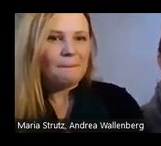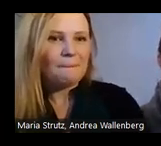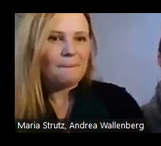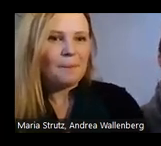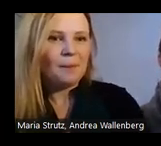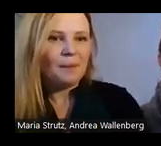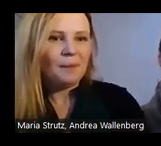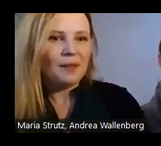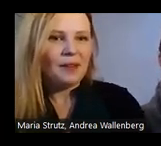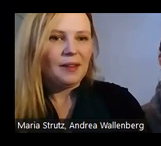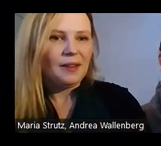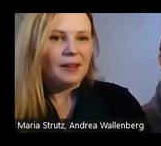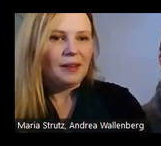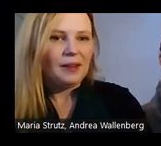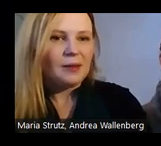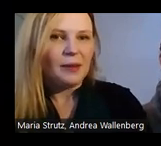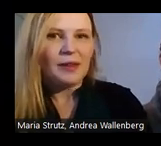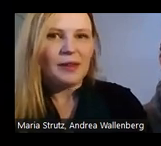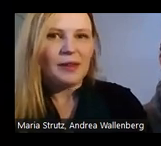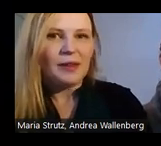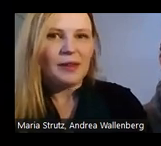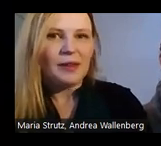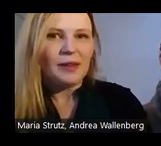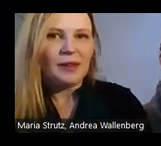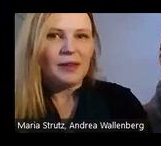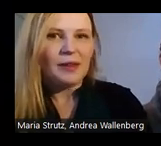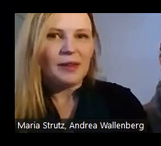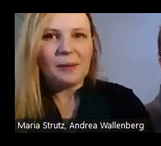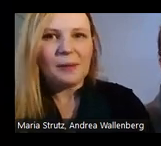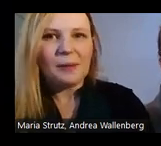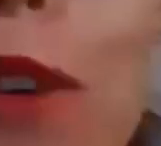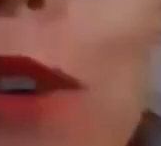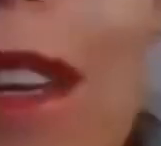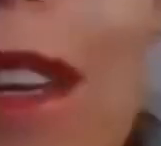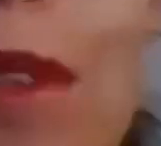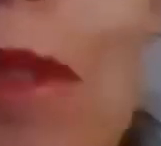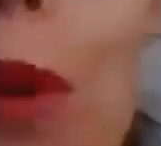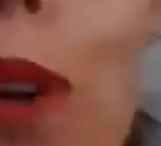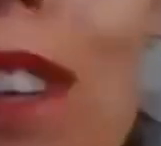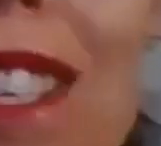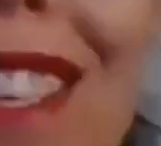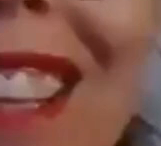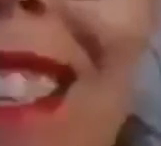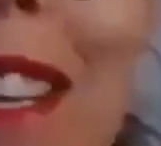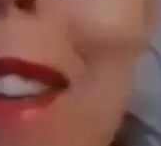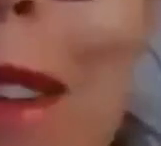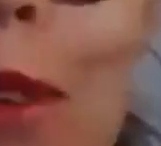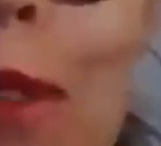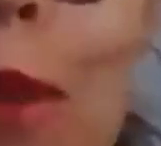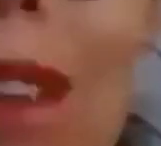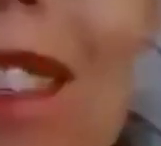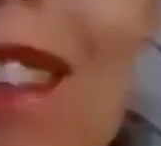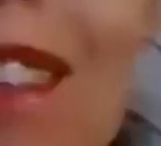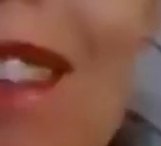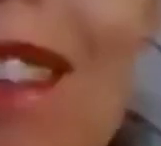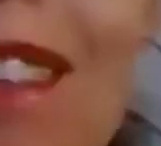That's what I said. And then it was like, you know what I'm saying? And I was like, what in the world? Don't do it. Men fortsätt ett tag till. Många av er känner kanske igen